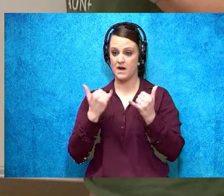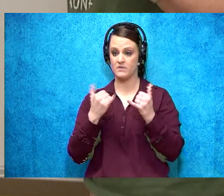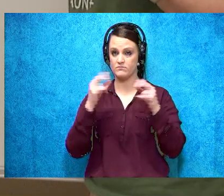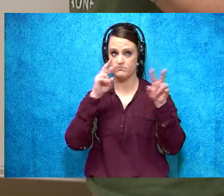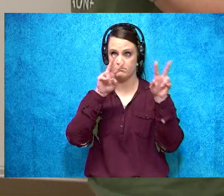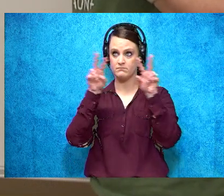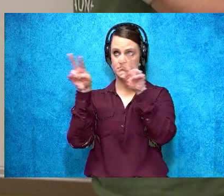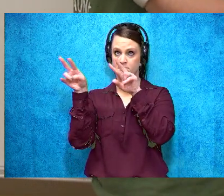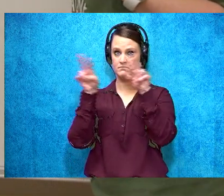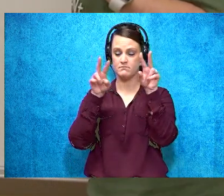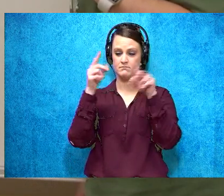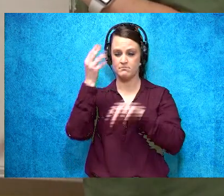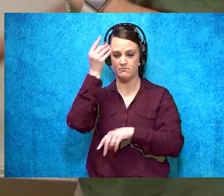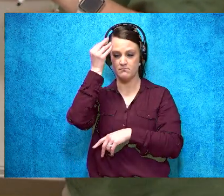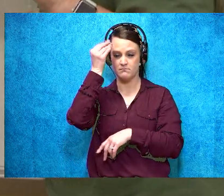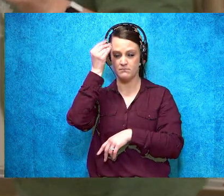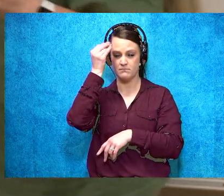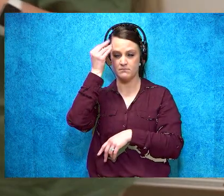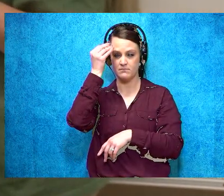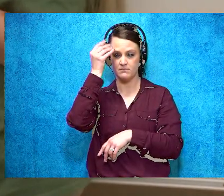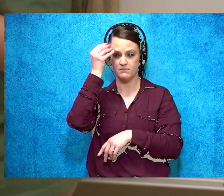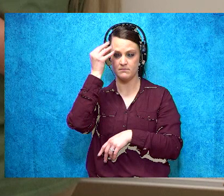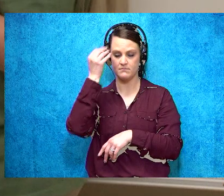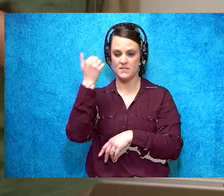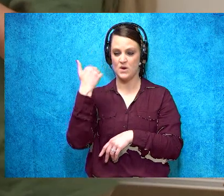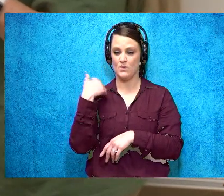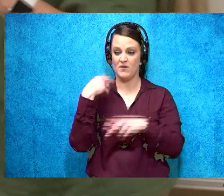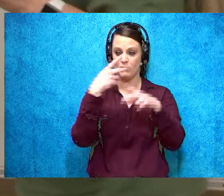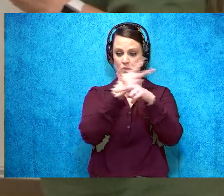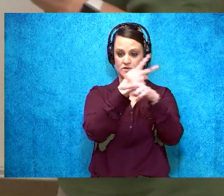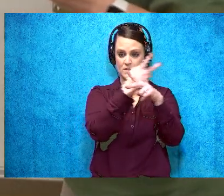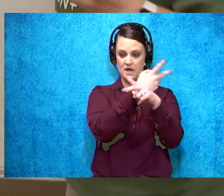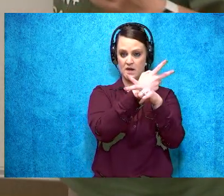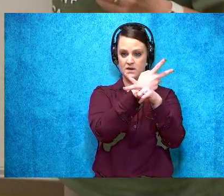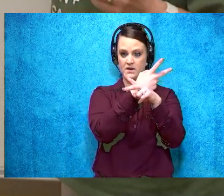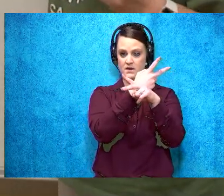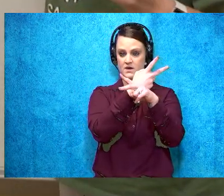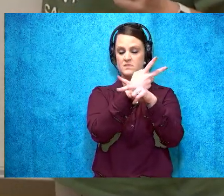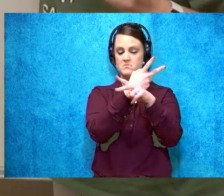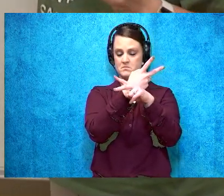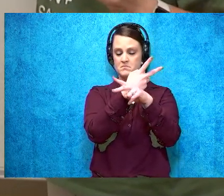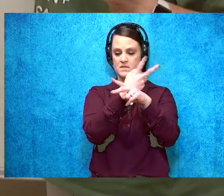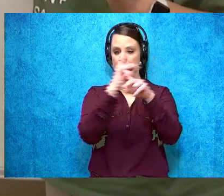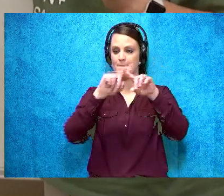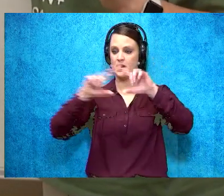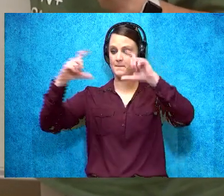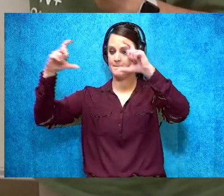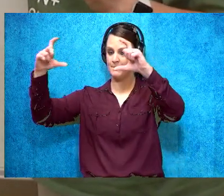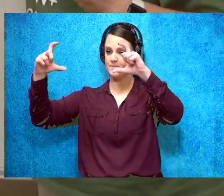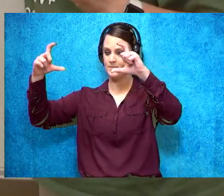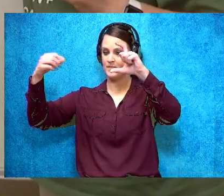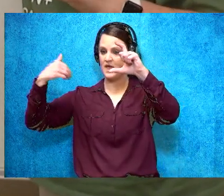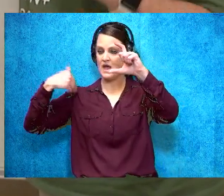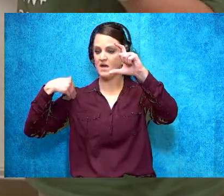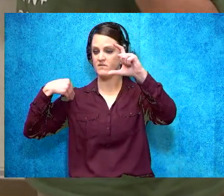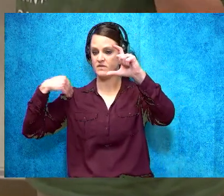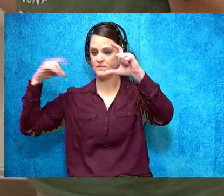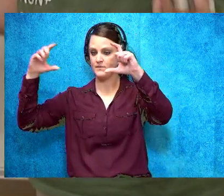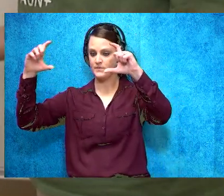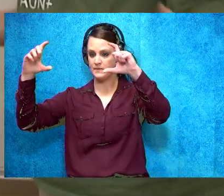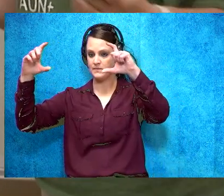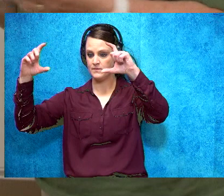What do you think? All we have is multiplying, but we do have parentheses.